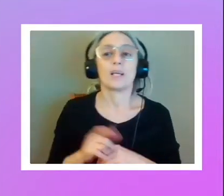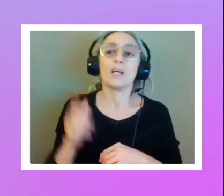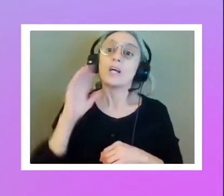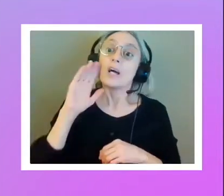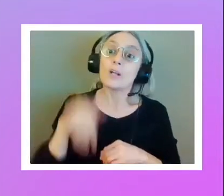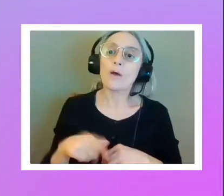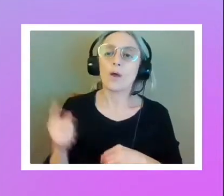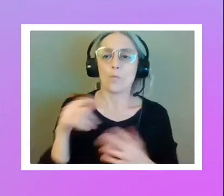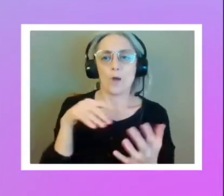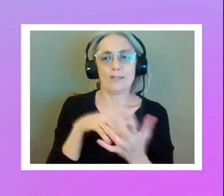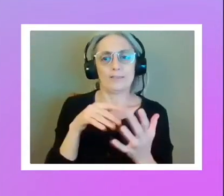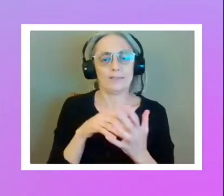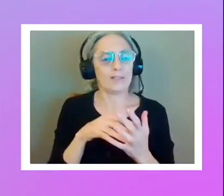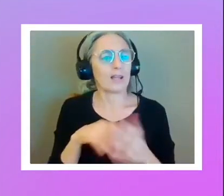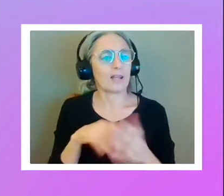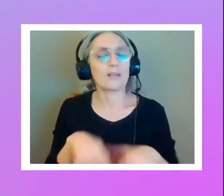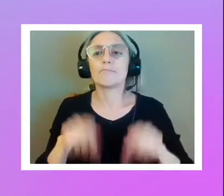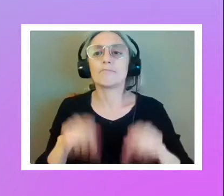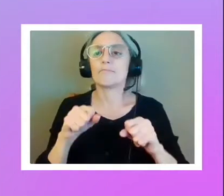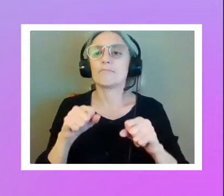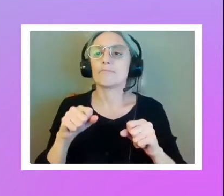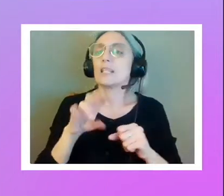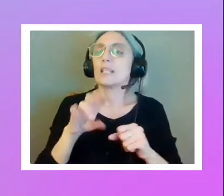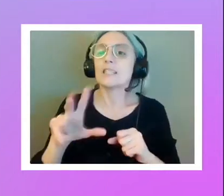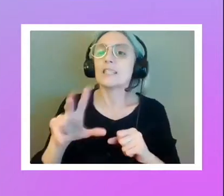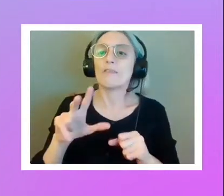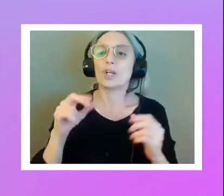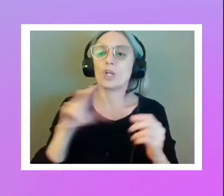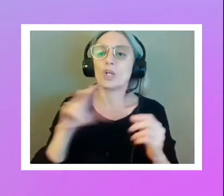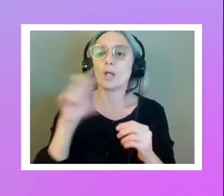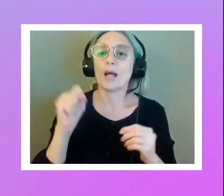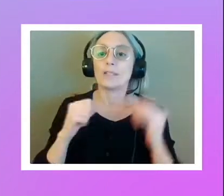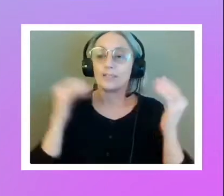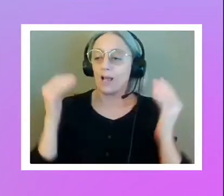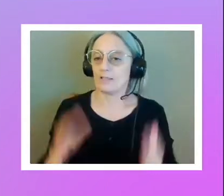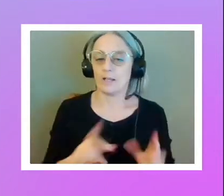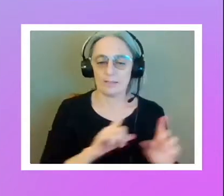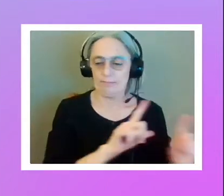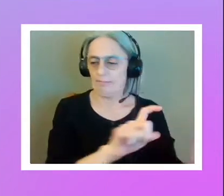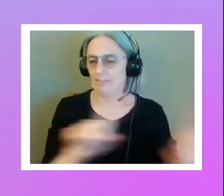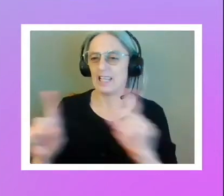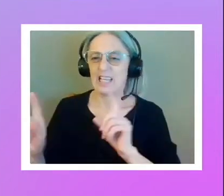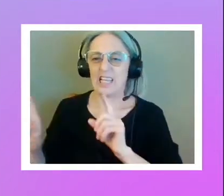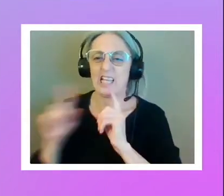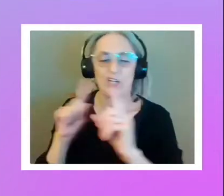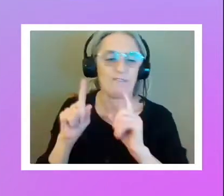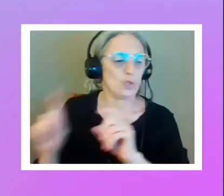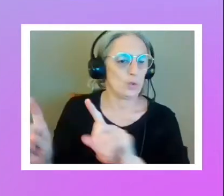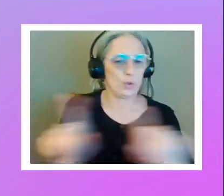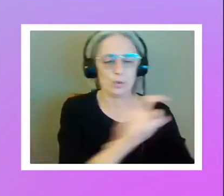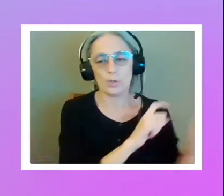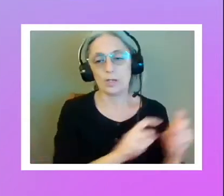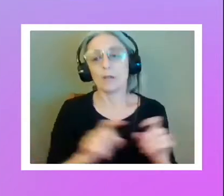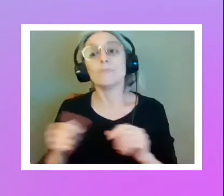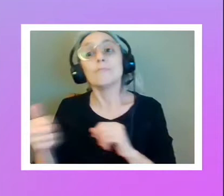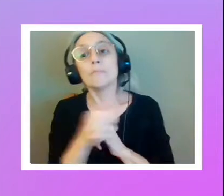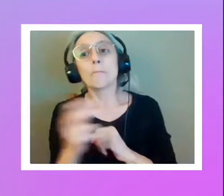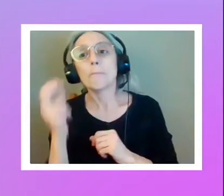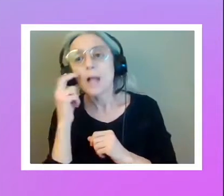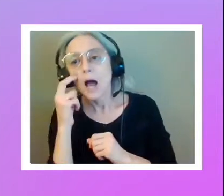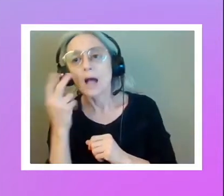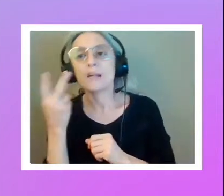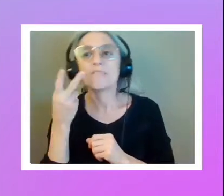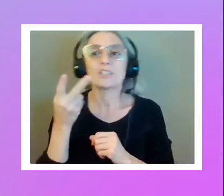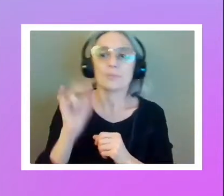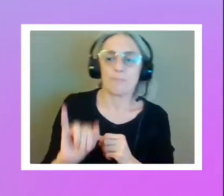in-depth interviews with 73 US adults who were blind or visibly impaired or have severe visual impairments revealed